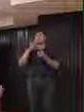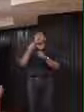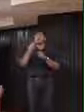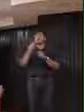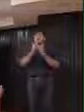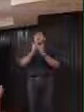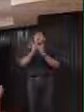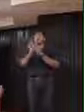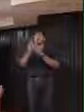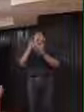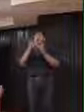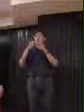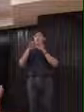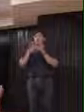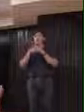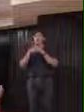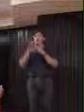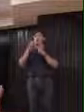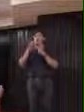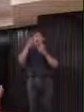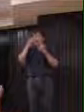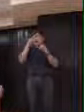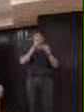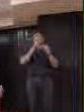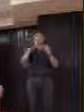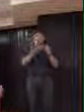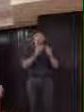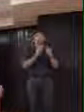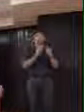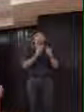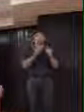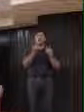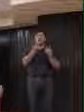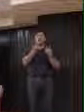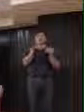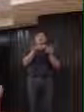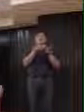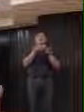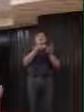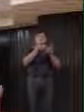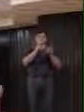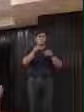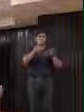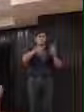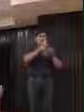with a law concerning the people, which concerns a particular group of people,